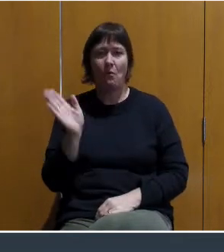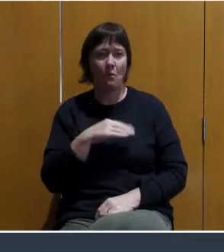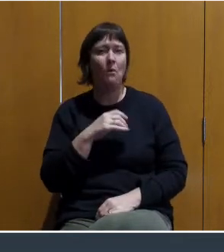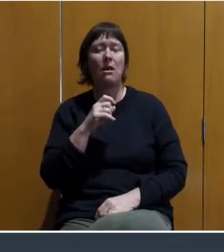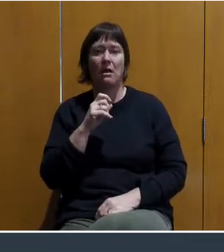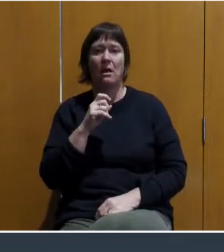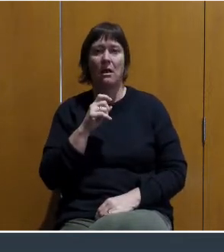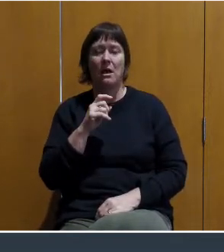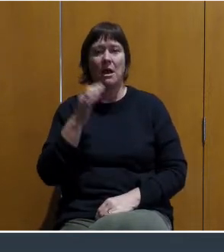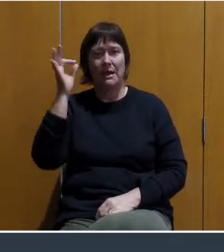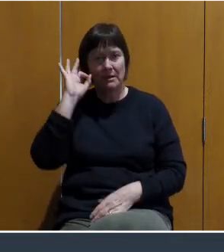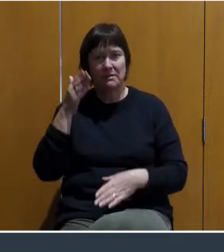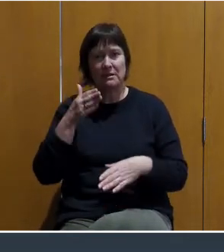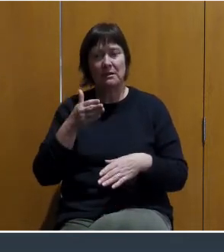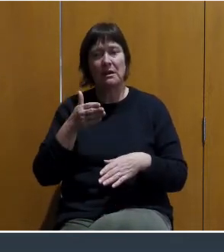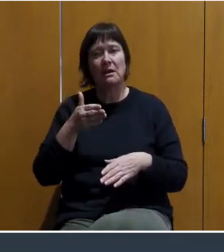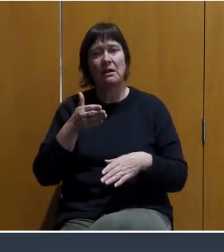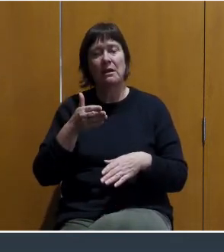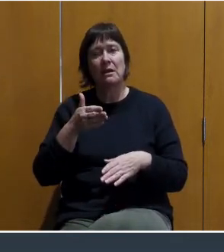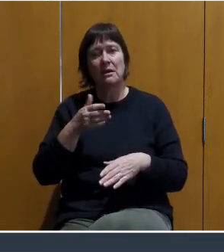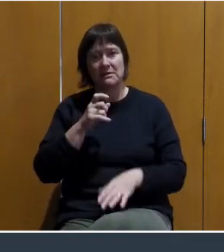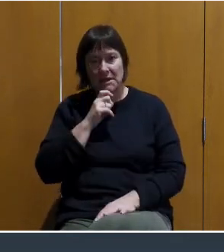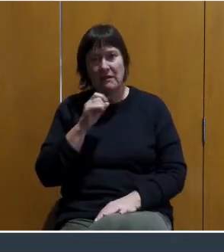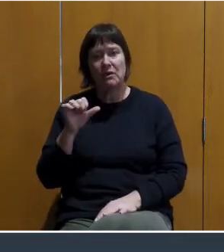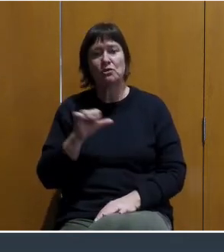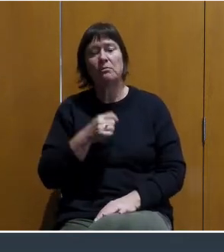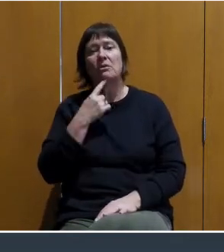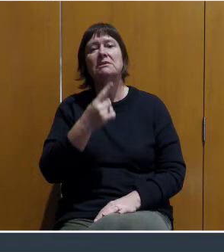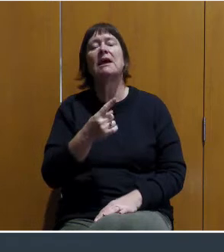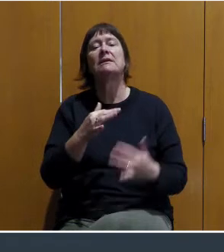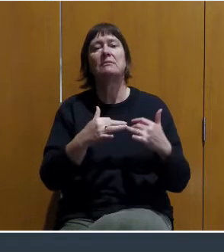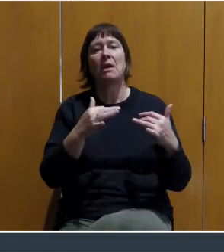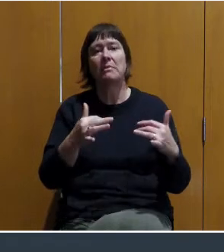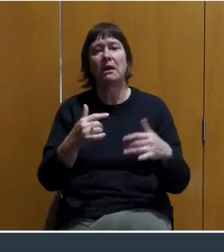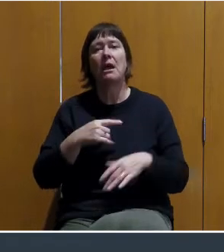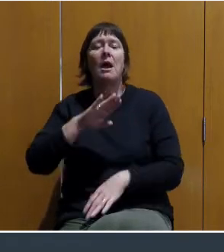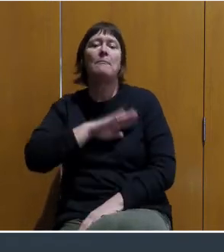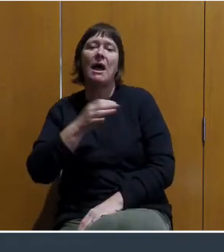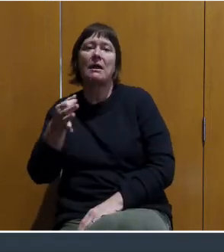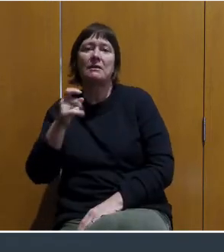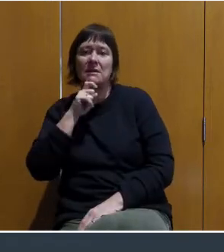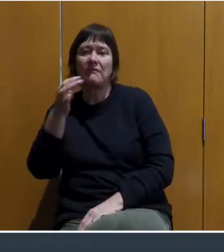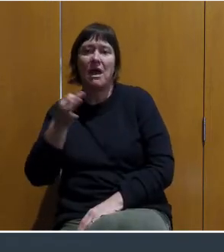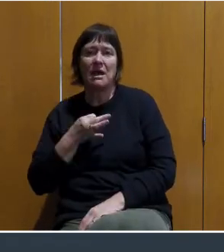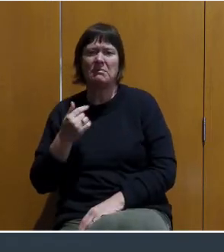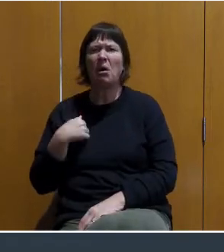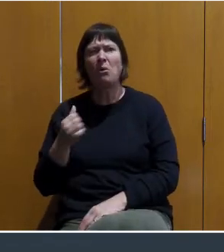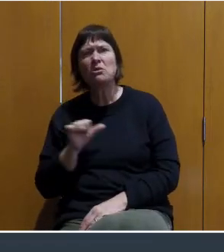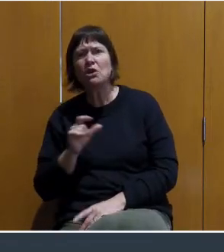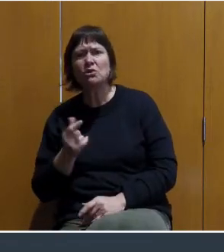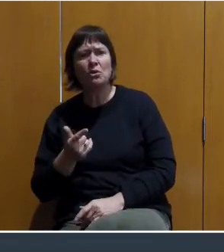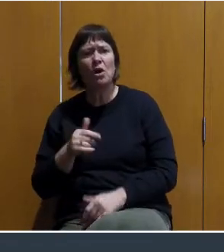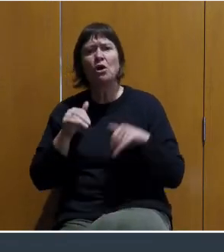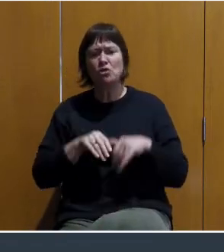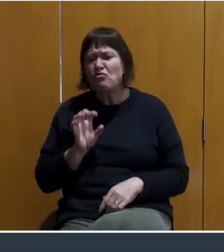officers, all Council employees should be able to approach the public. I have park staff asking me, what should I do when their heels are being